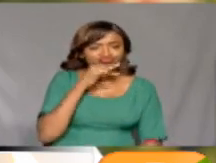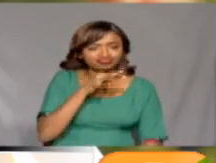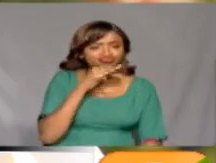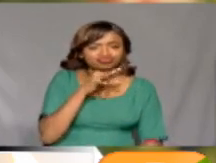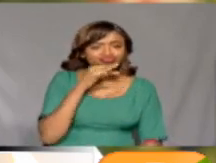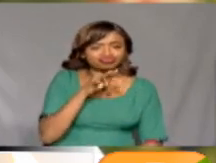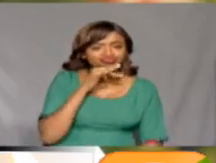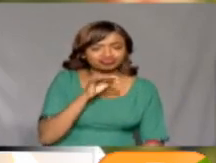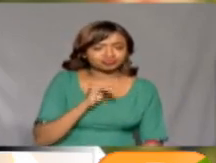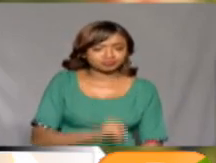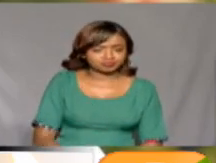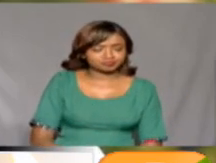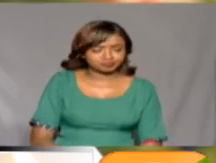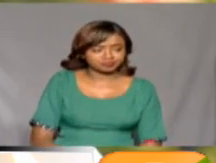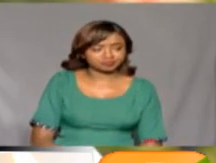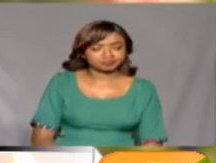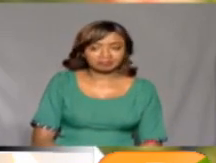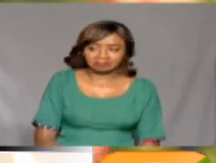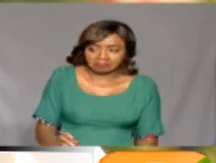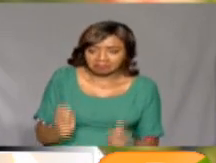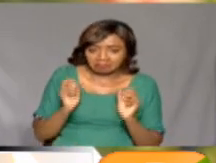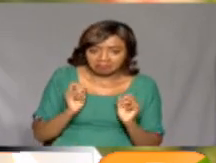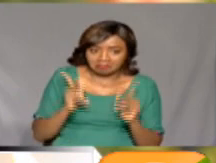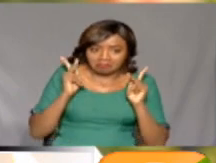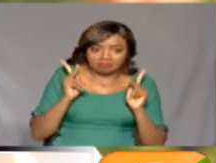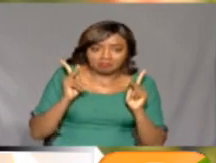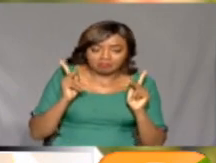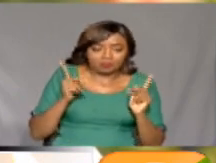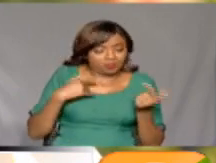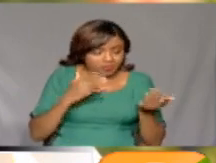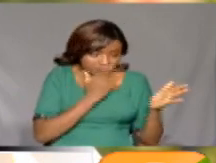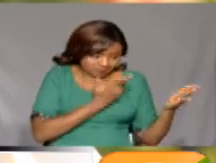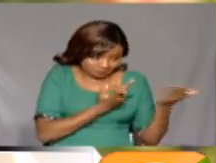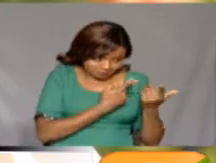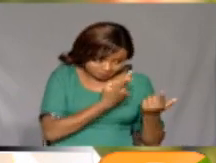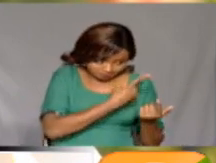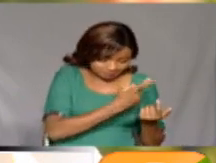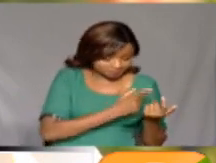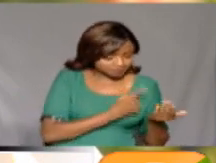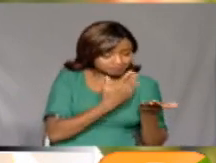Okay, so we prepare the concession speech.